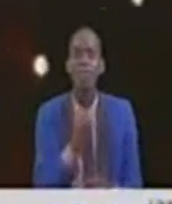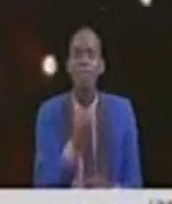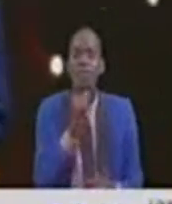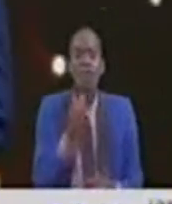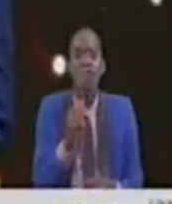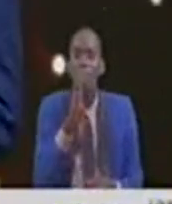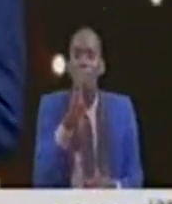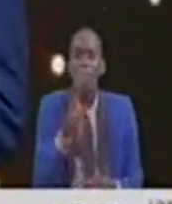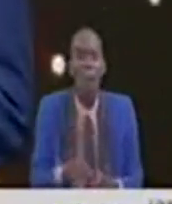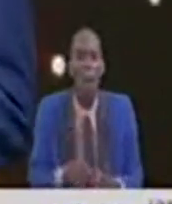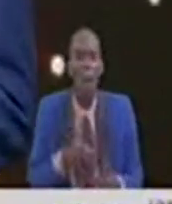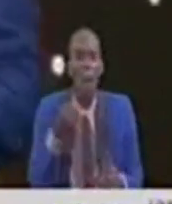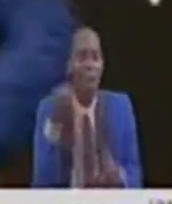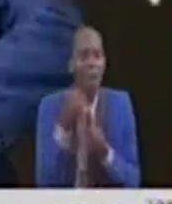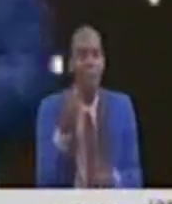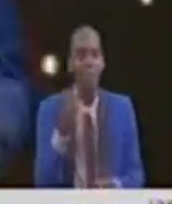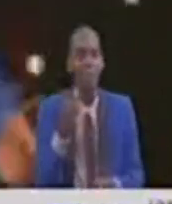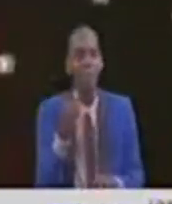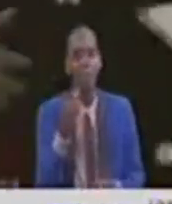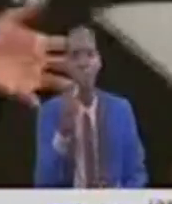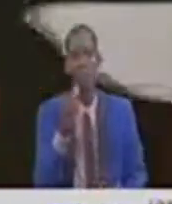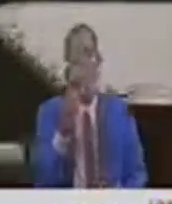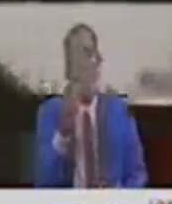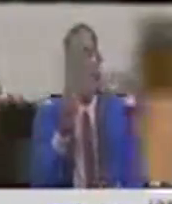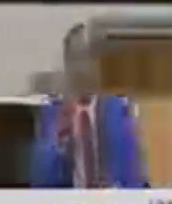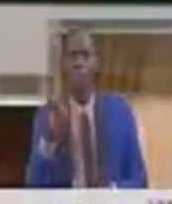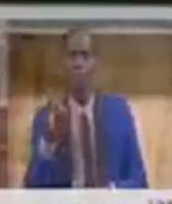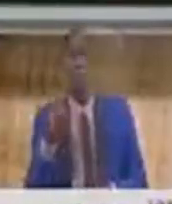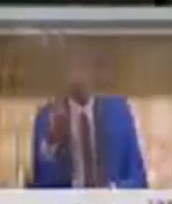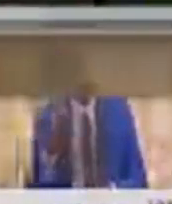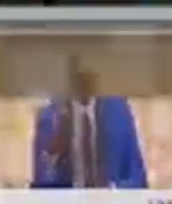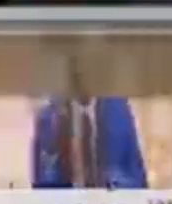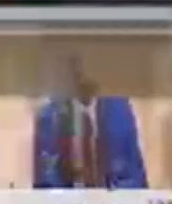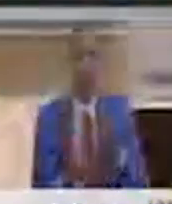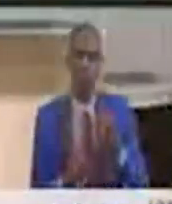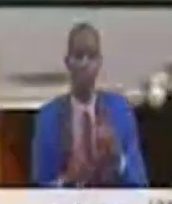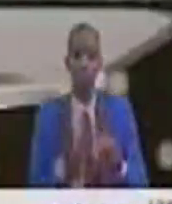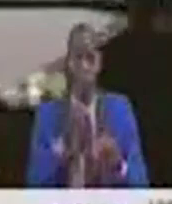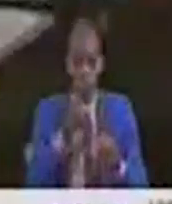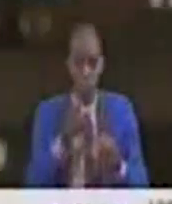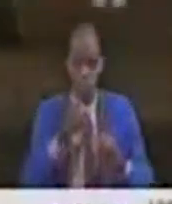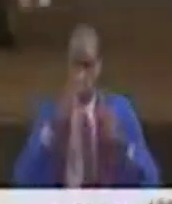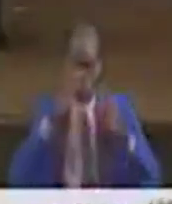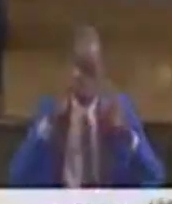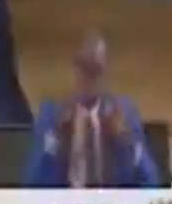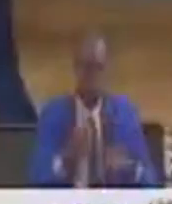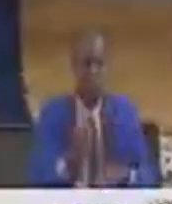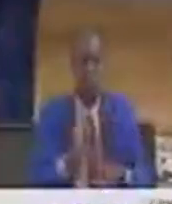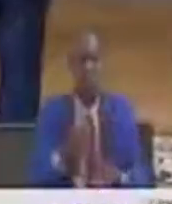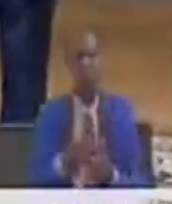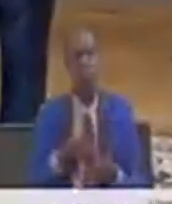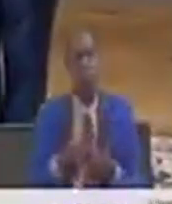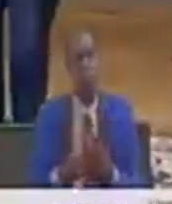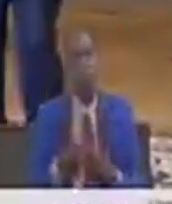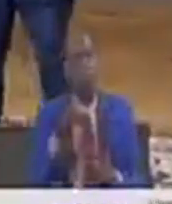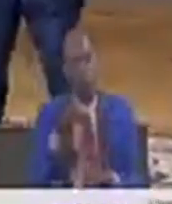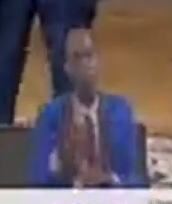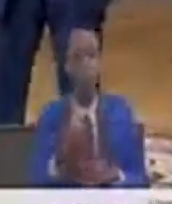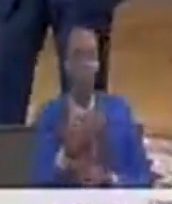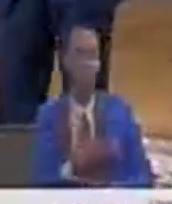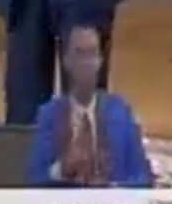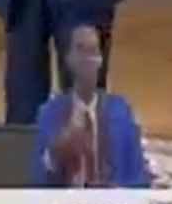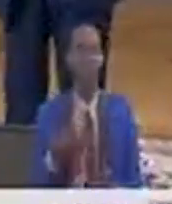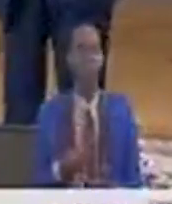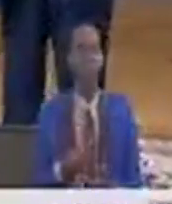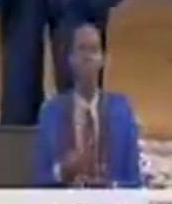accidentally seeing something. Or it may be that, you know, some of these things that come up, and and you